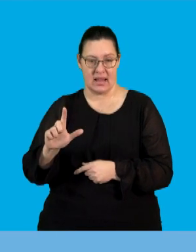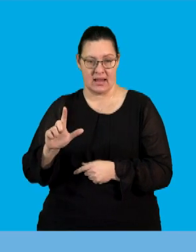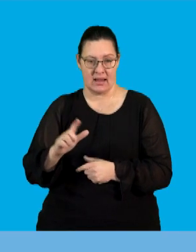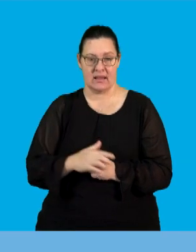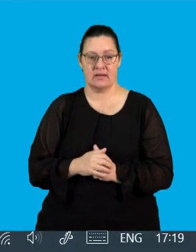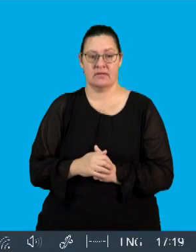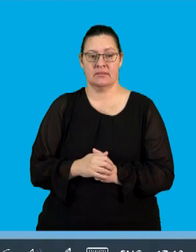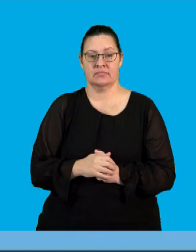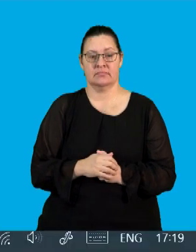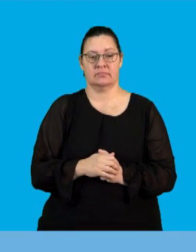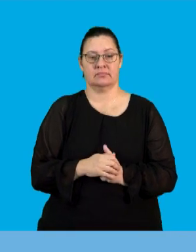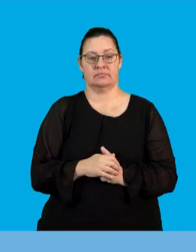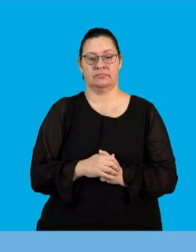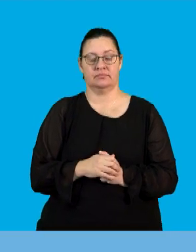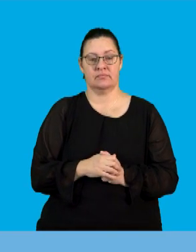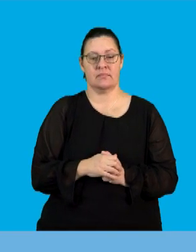equation,